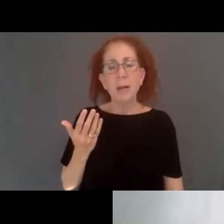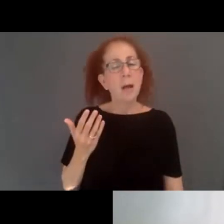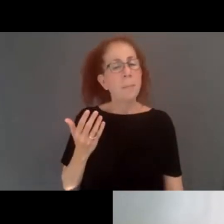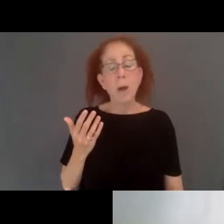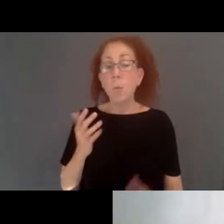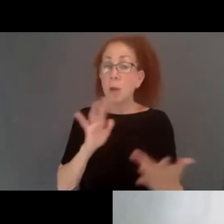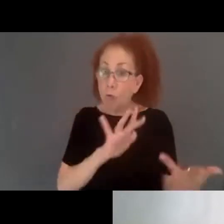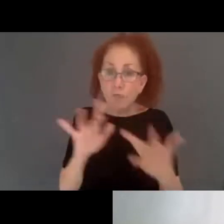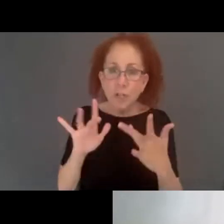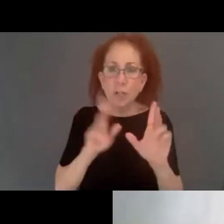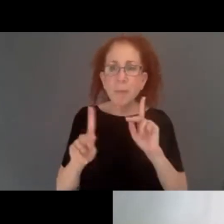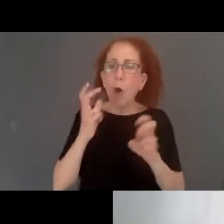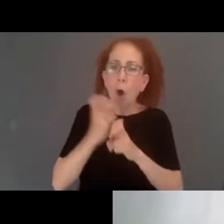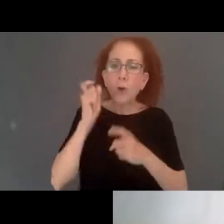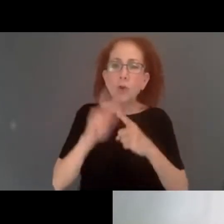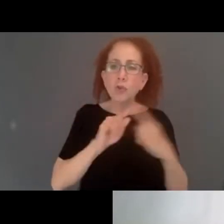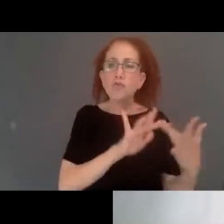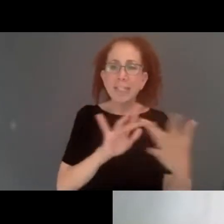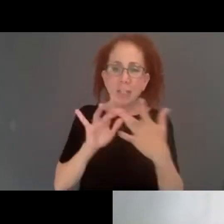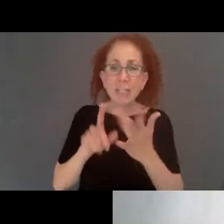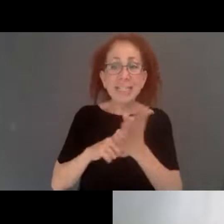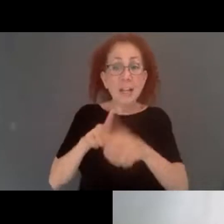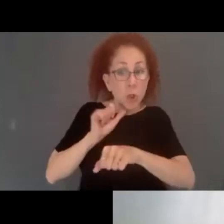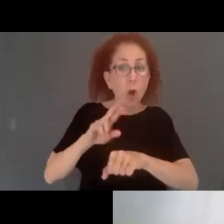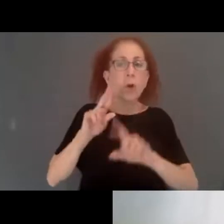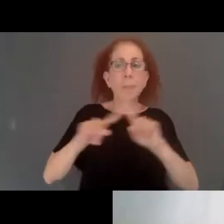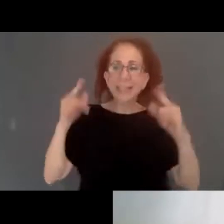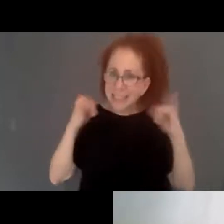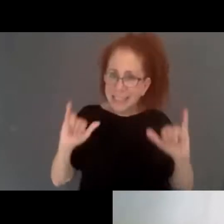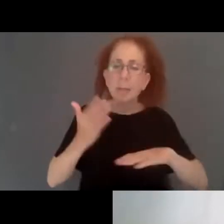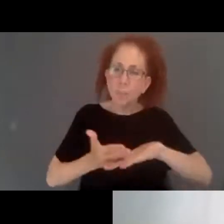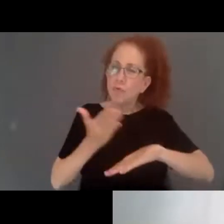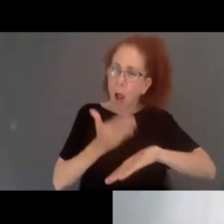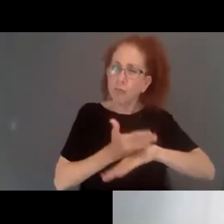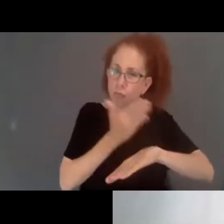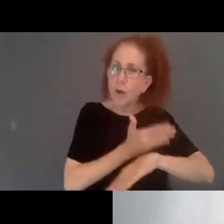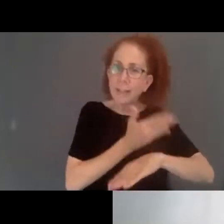reach people now, and it takes longer, but we're still really making great progress. And